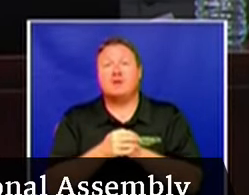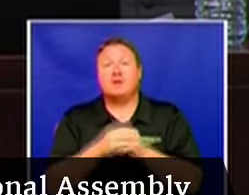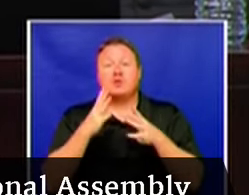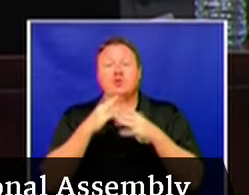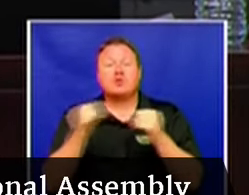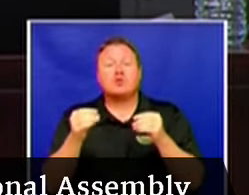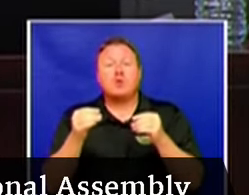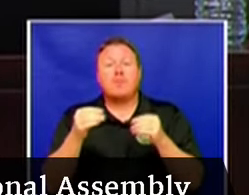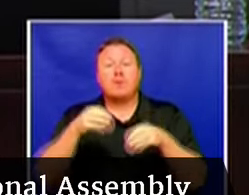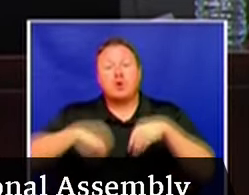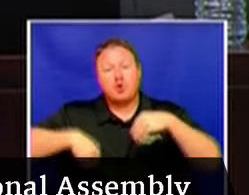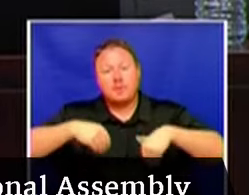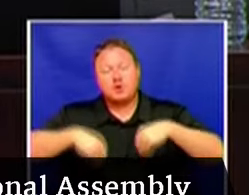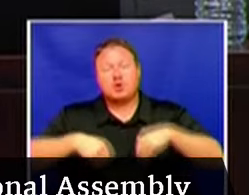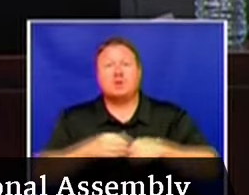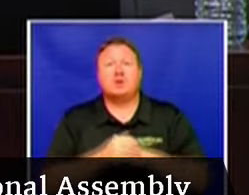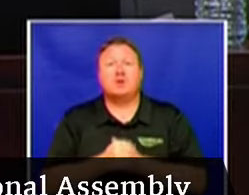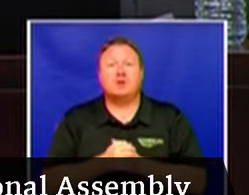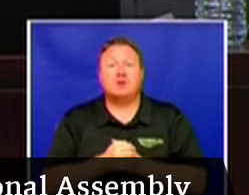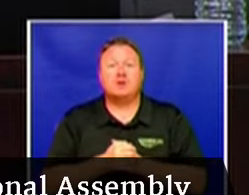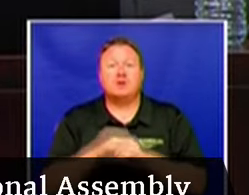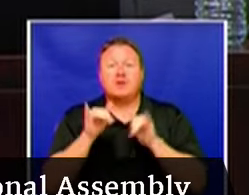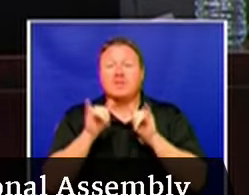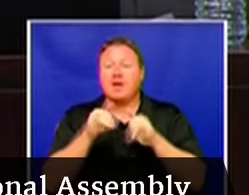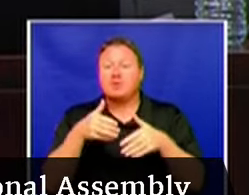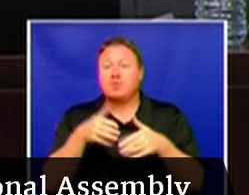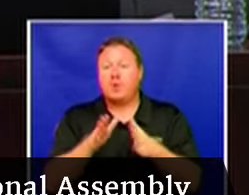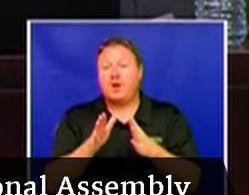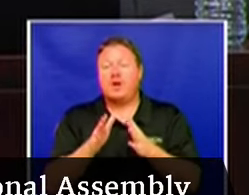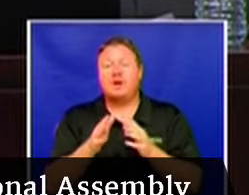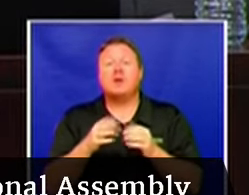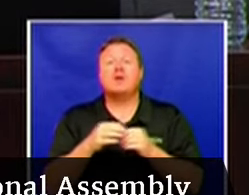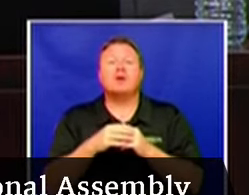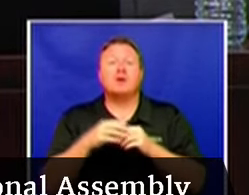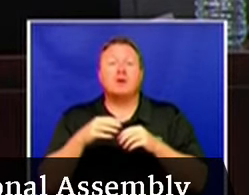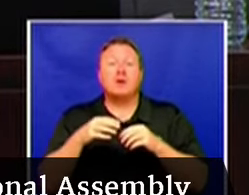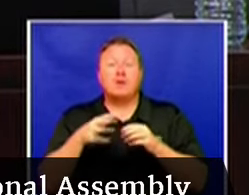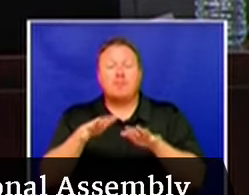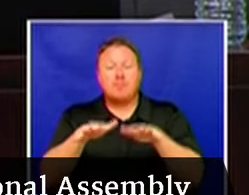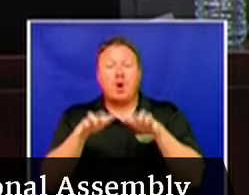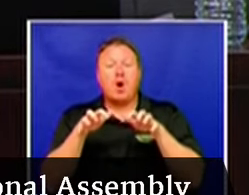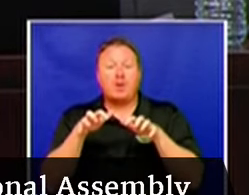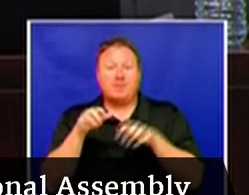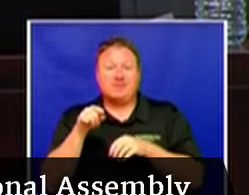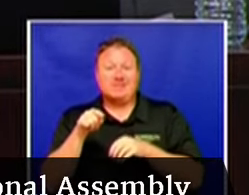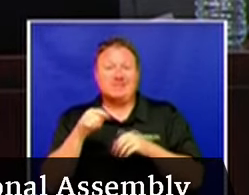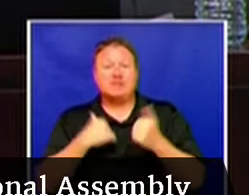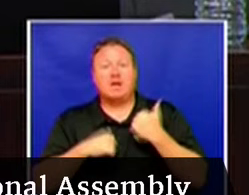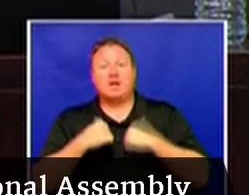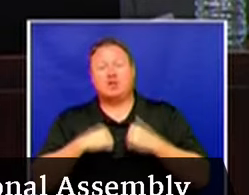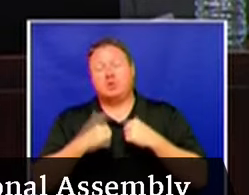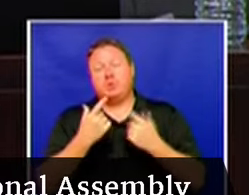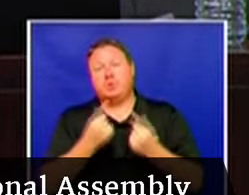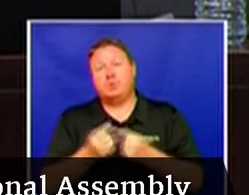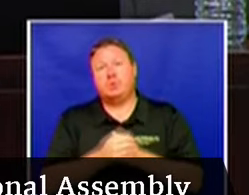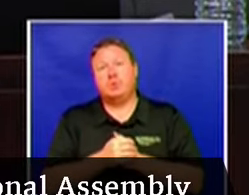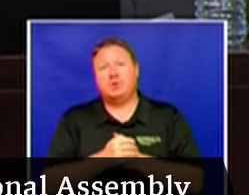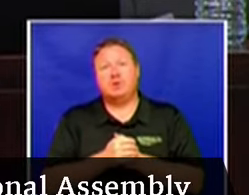corruption. And in this regard, Parliament took action,